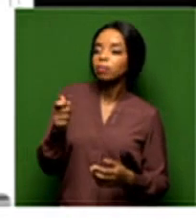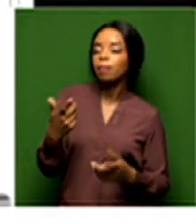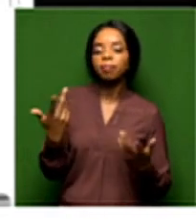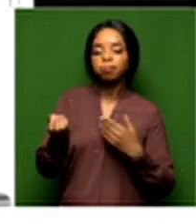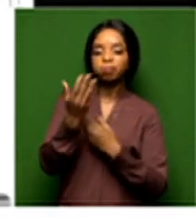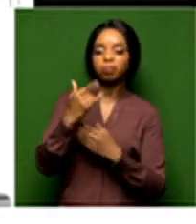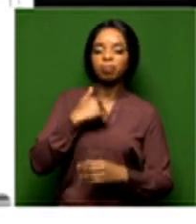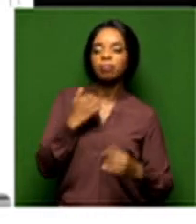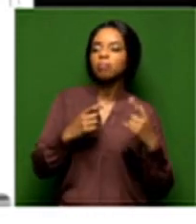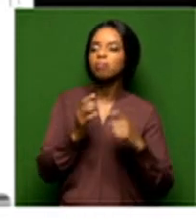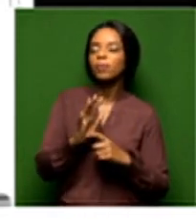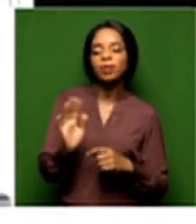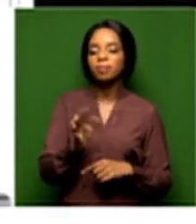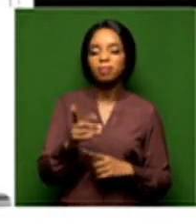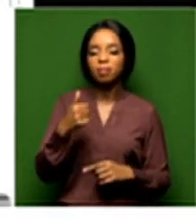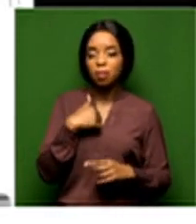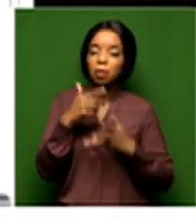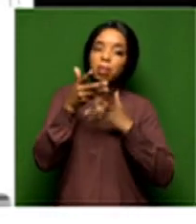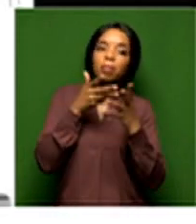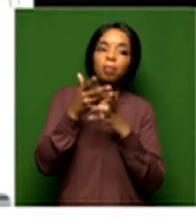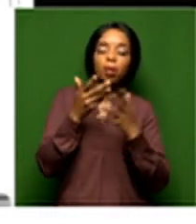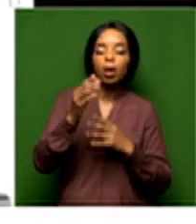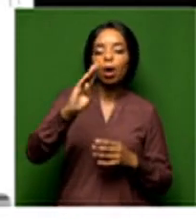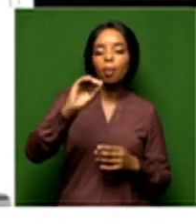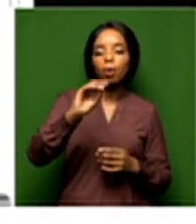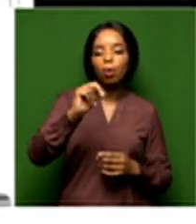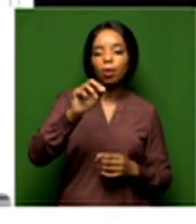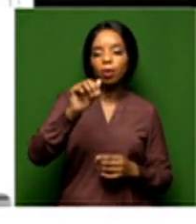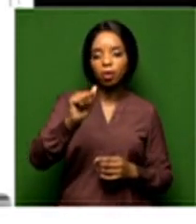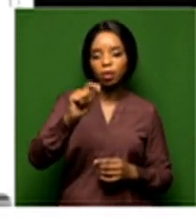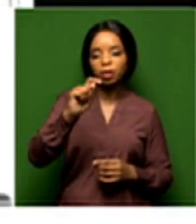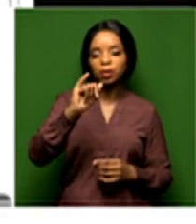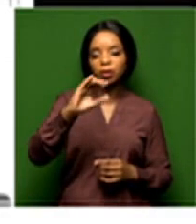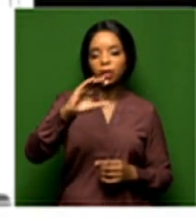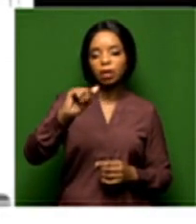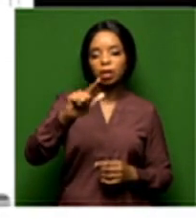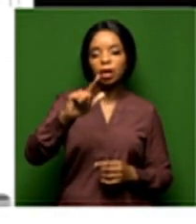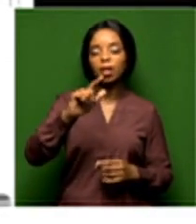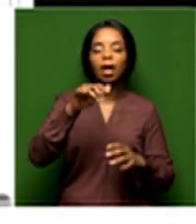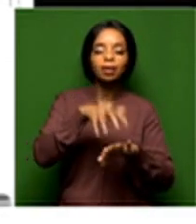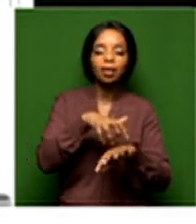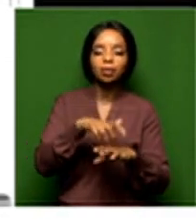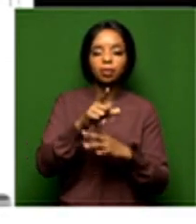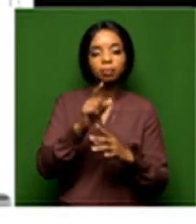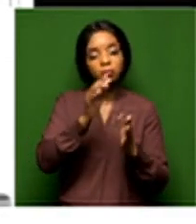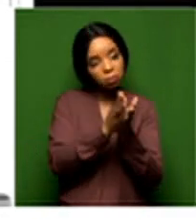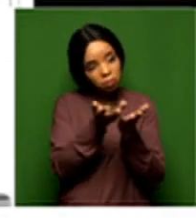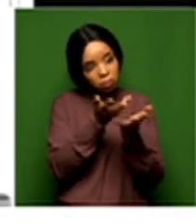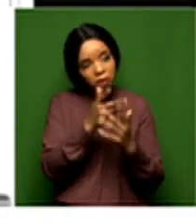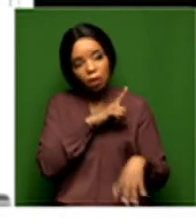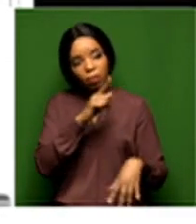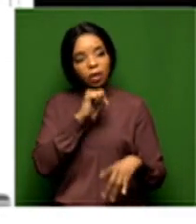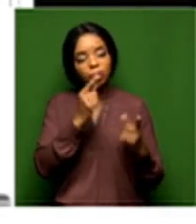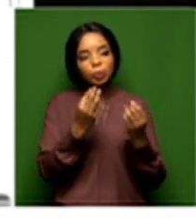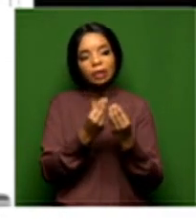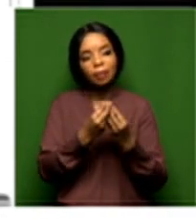spoke to my good friends at Walter Sisulu Botanical Gardens in Newtown. I was like, guys, I've been doing outdoor screenings. Why don't we create something different, which is